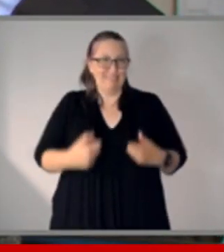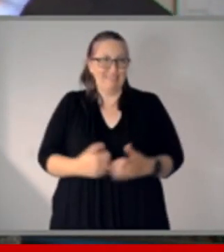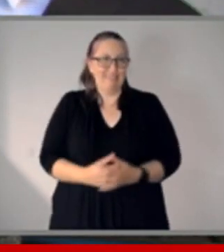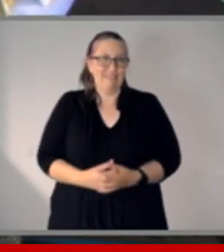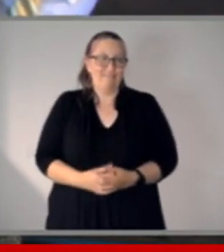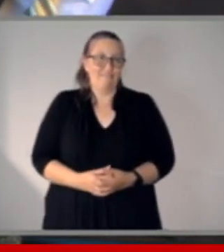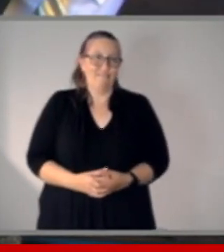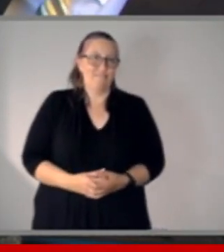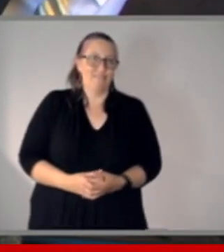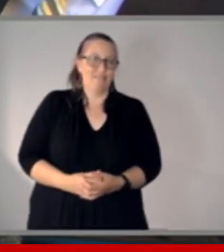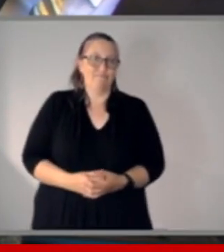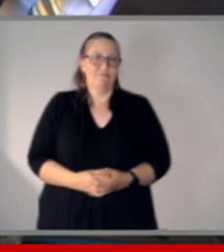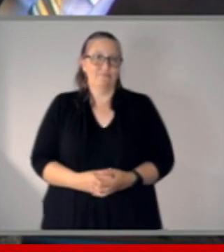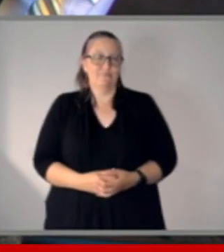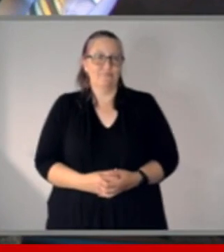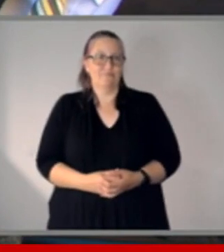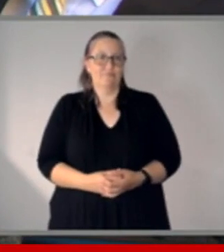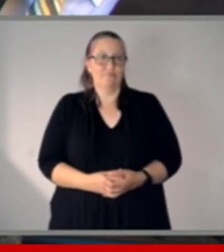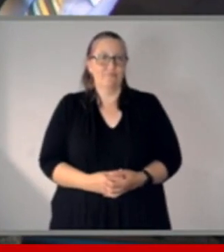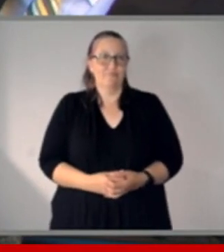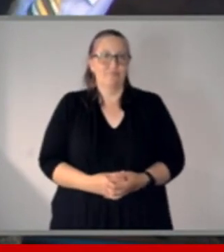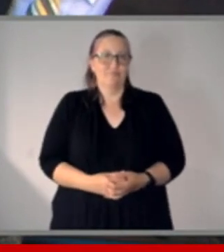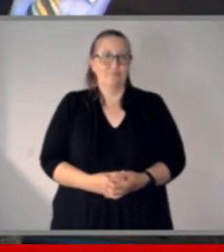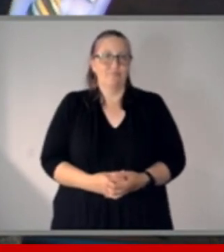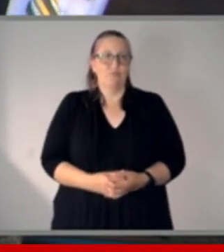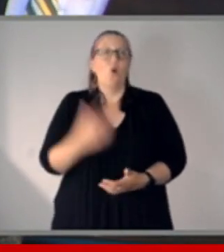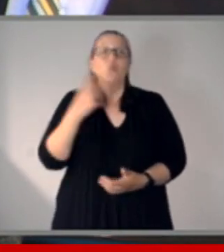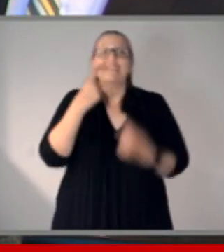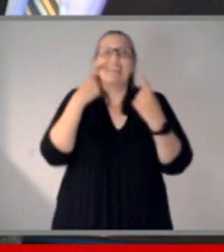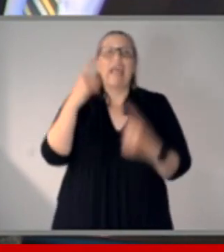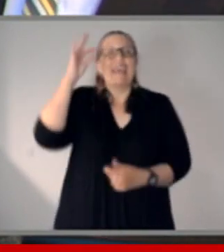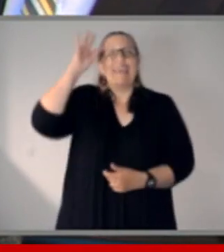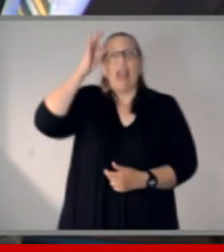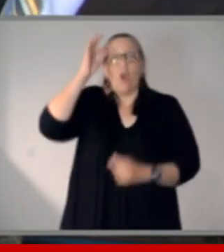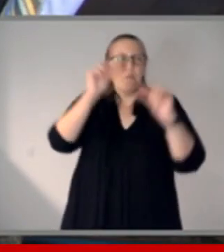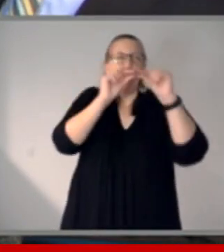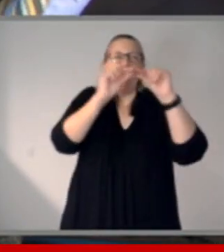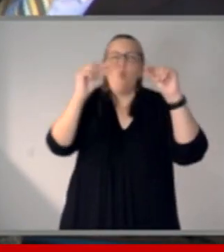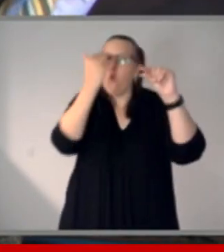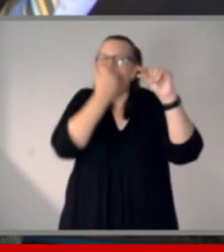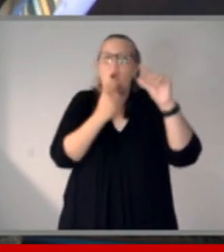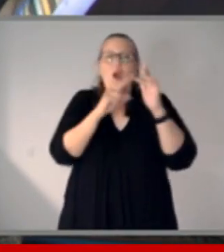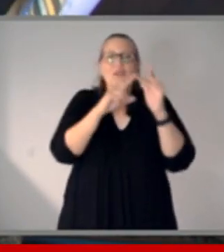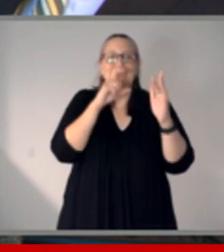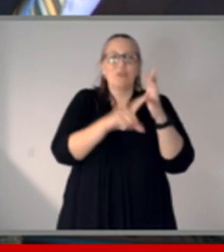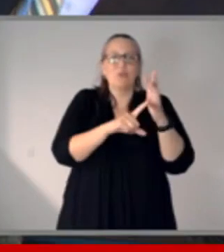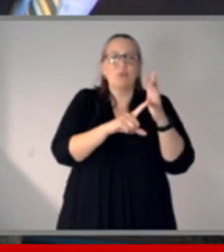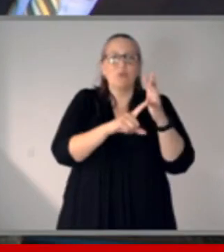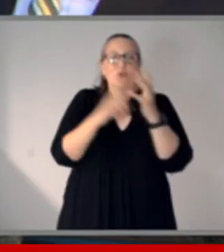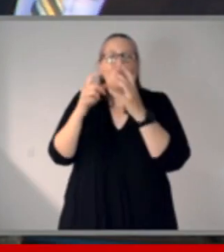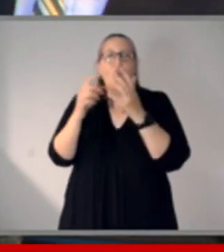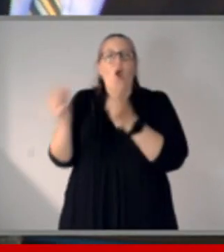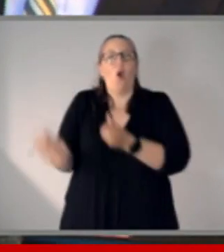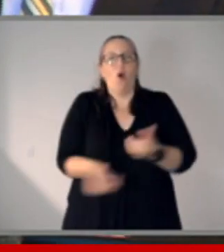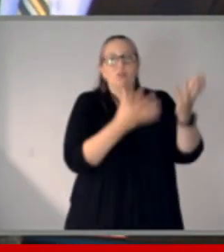a smaller ICU you might not be able to see there on that bar. The yellow is hospitalised, and the